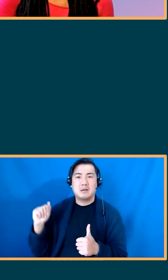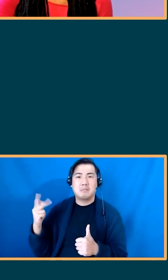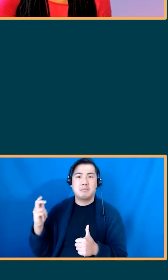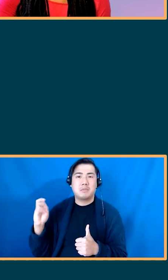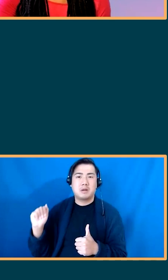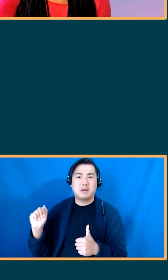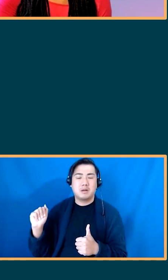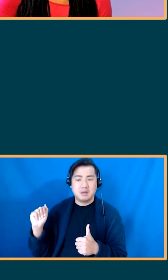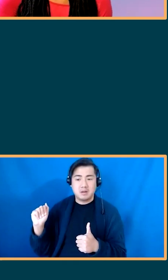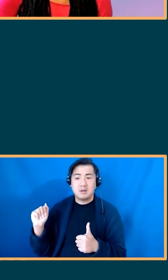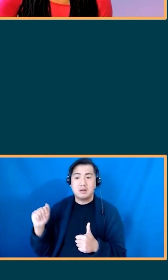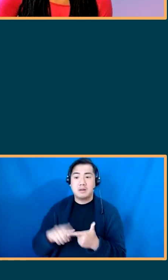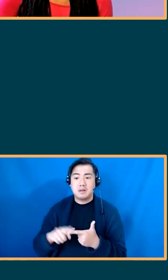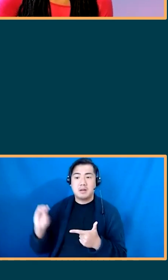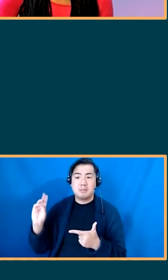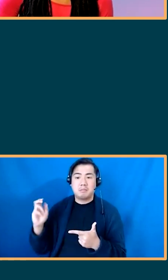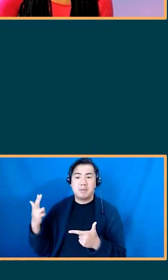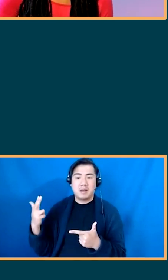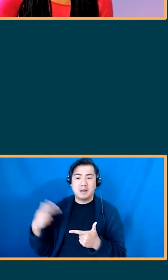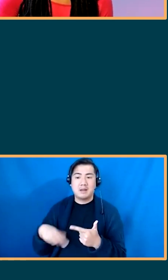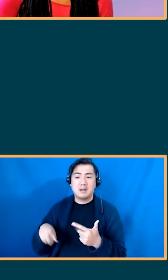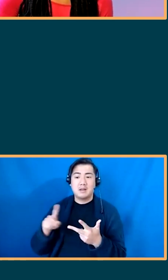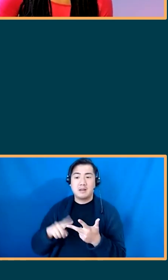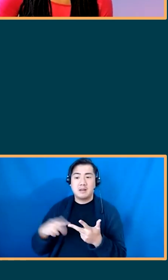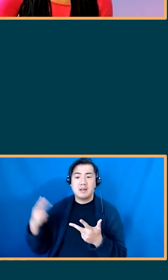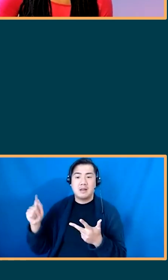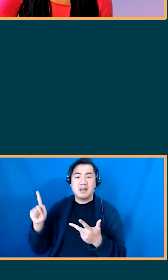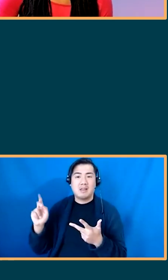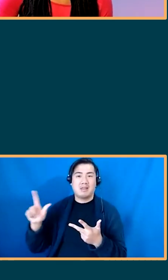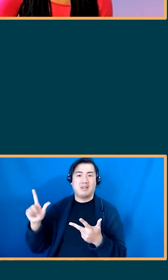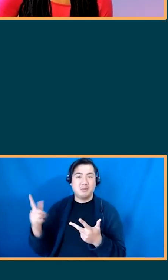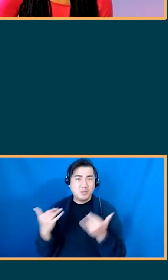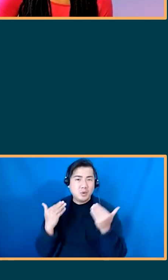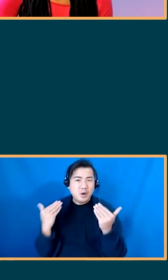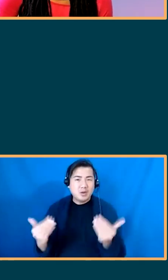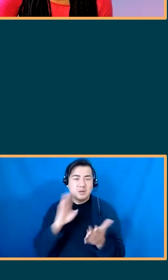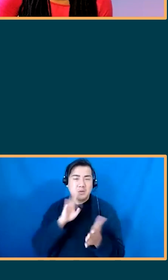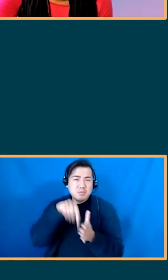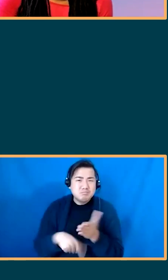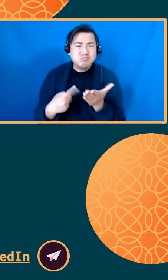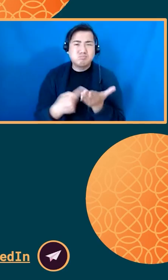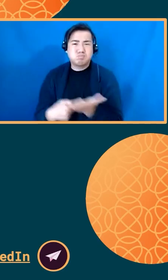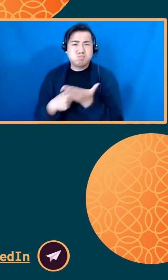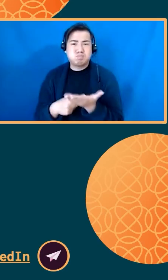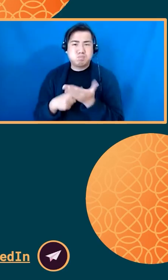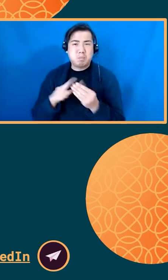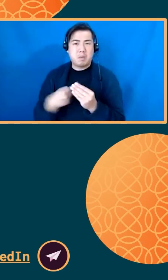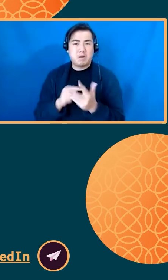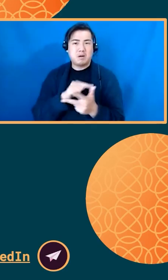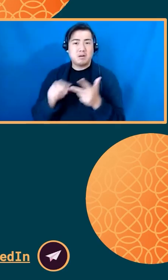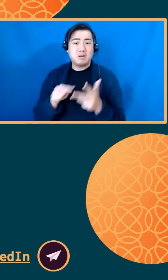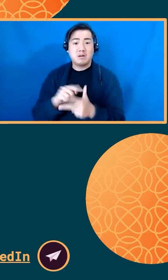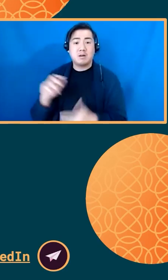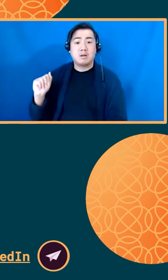Mike Kessel, and Hazel Valdez. Let's take a deep dive to learn a little bit more about them. Aparna